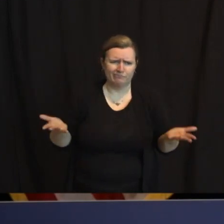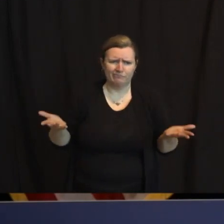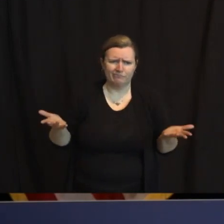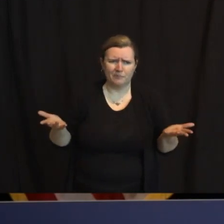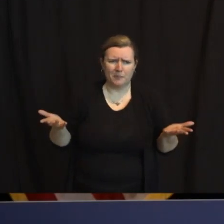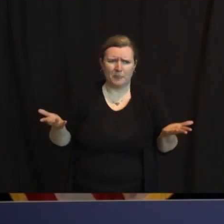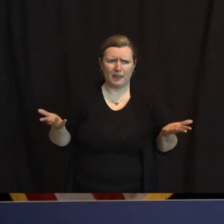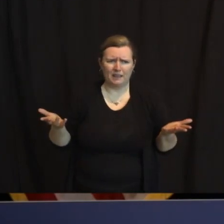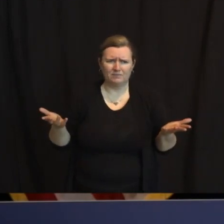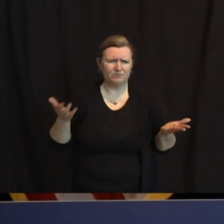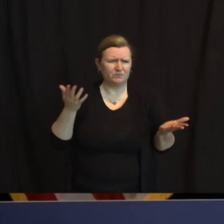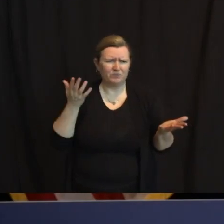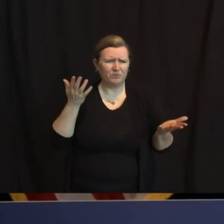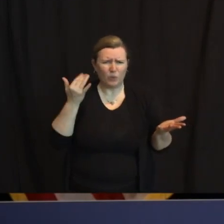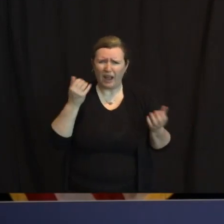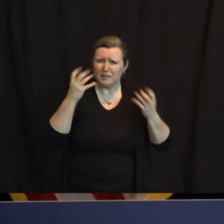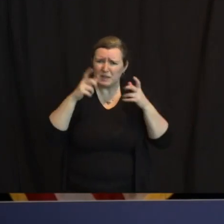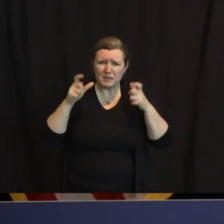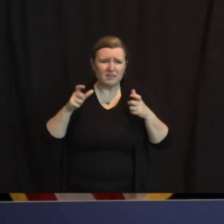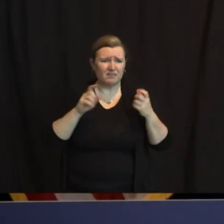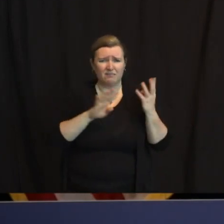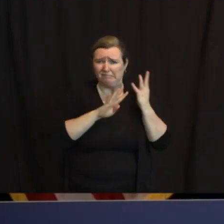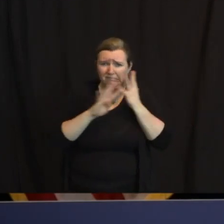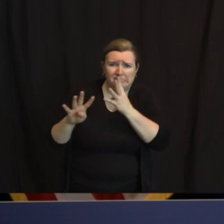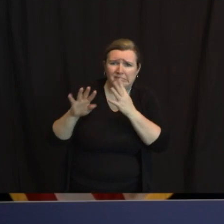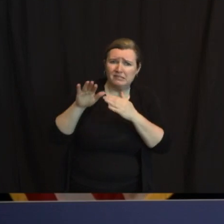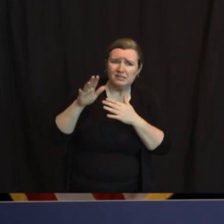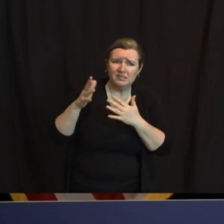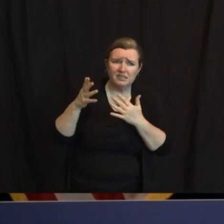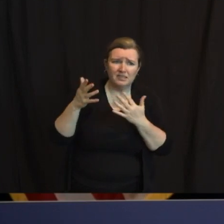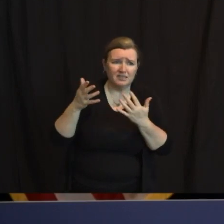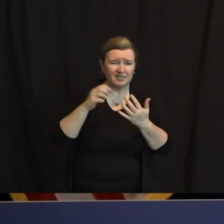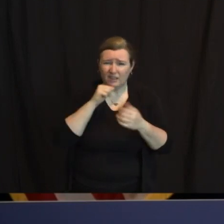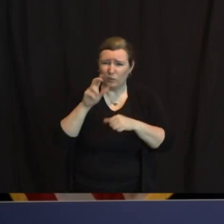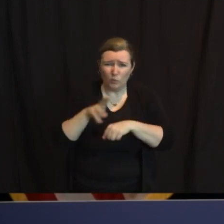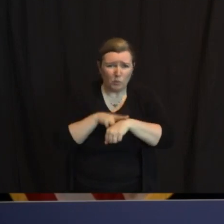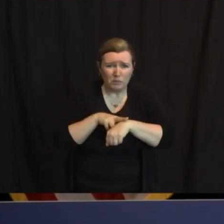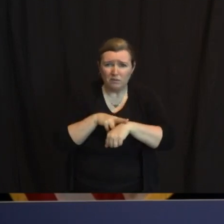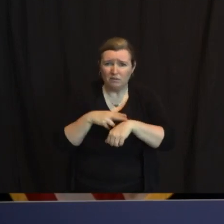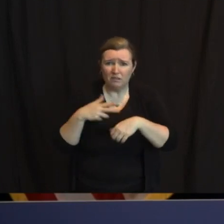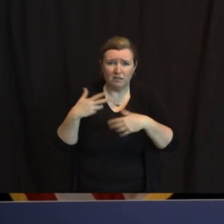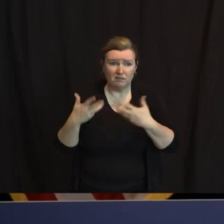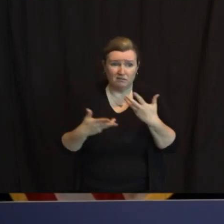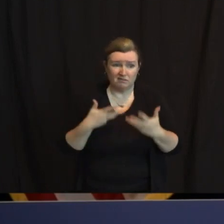of a problem for normal stuff to happen where people can get an answer?